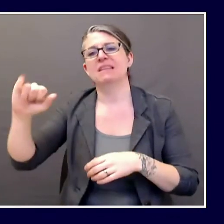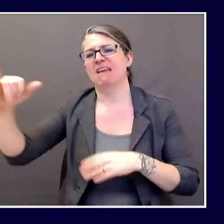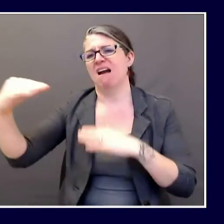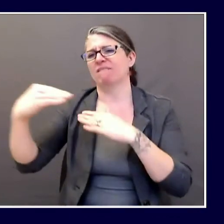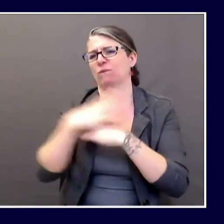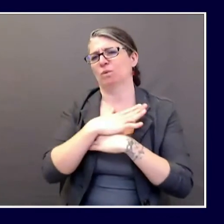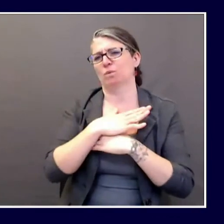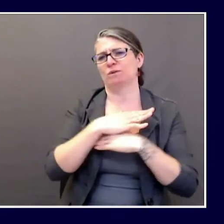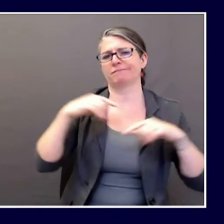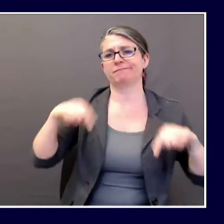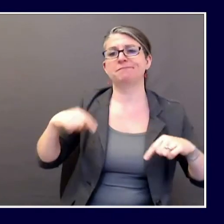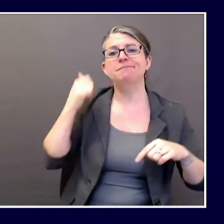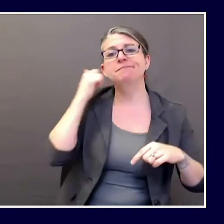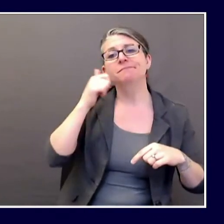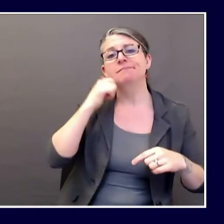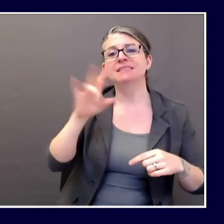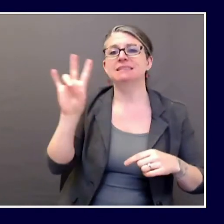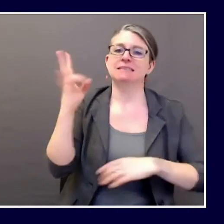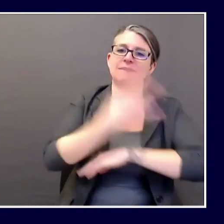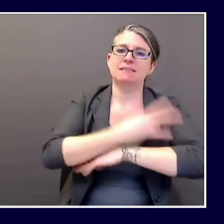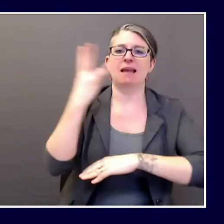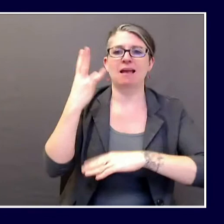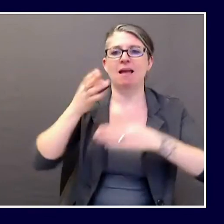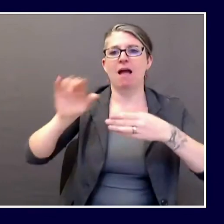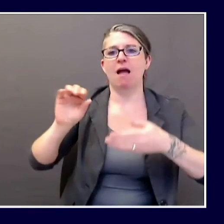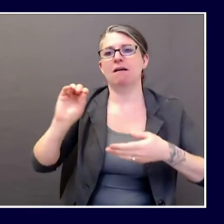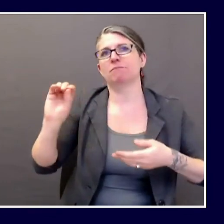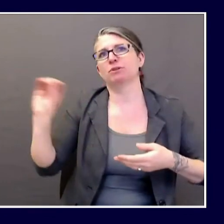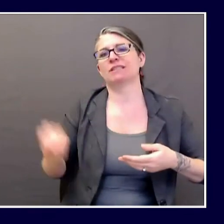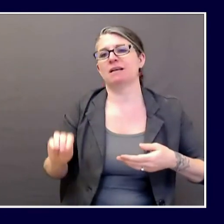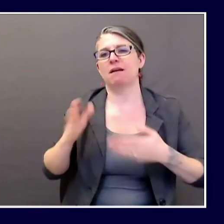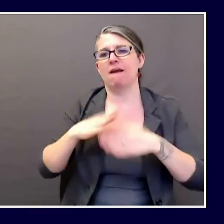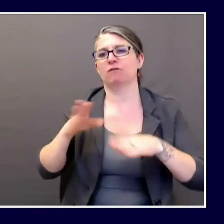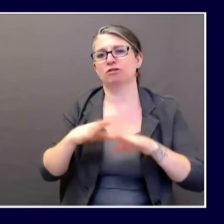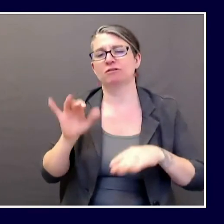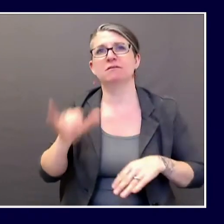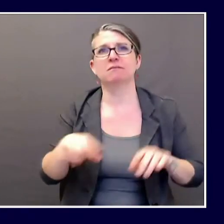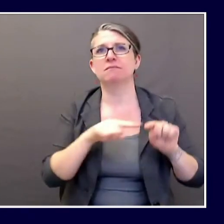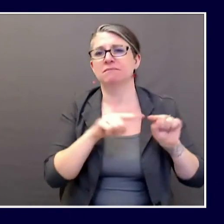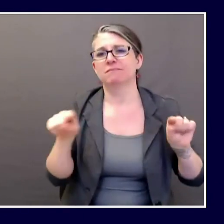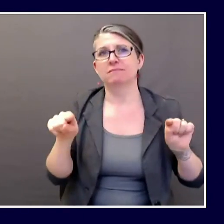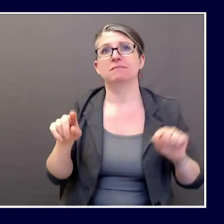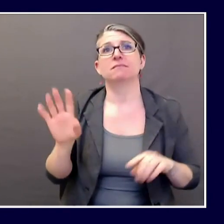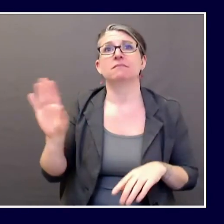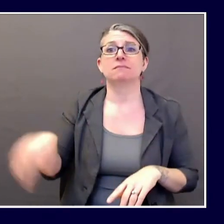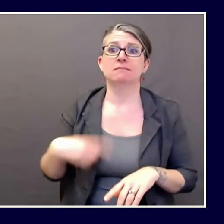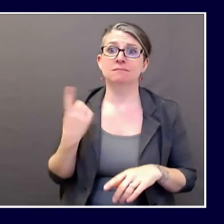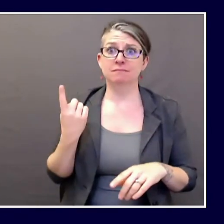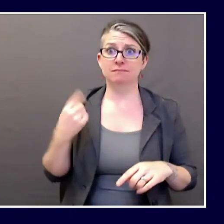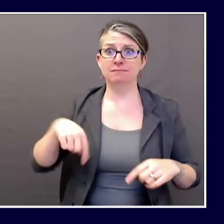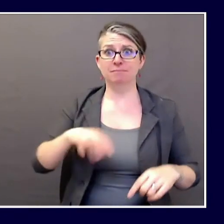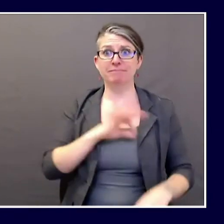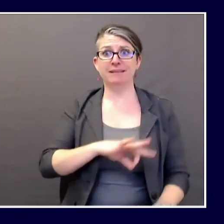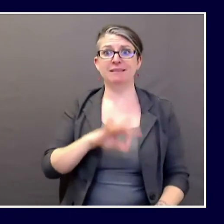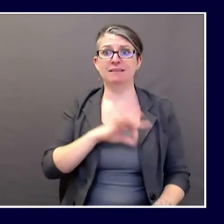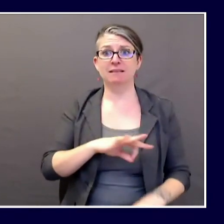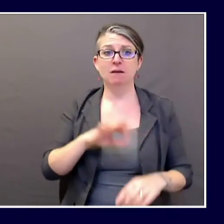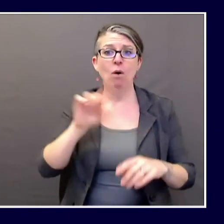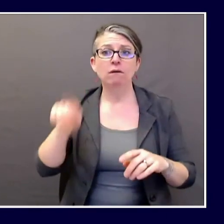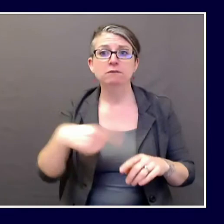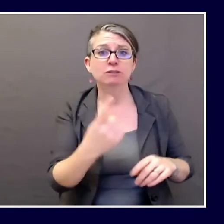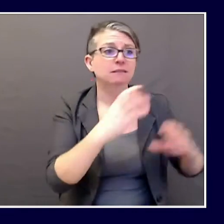it. There's also overall transmission happening across the state. And so it's a bit of